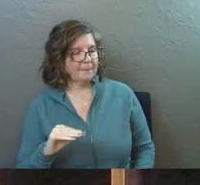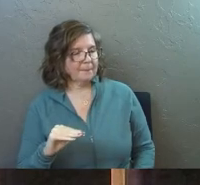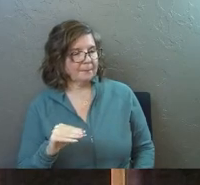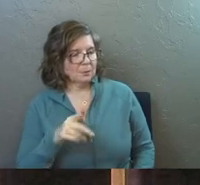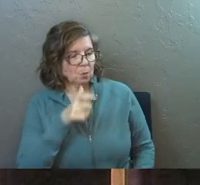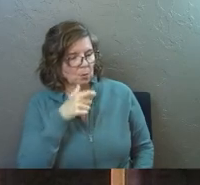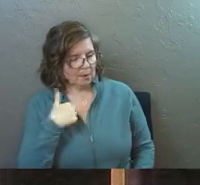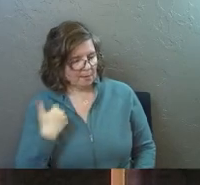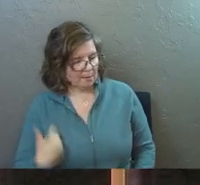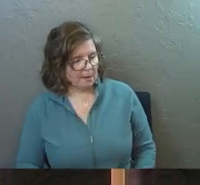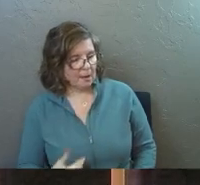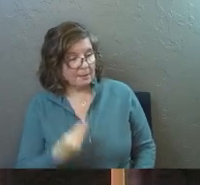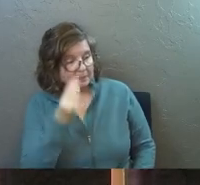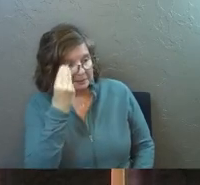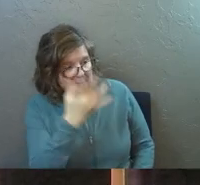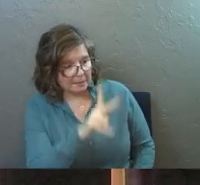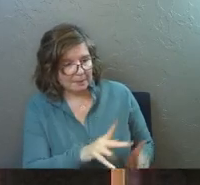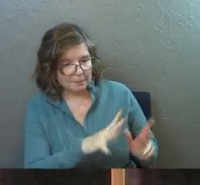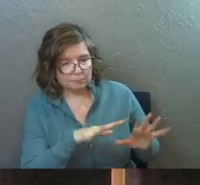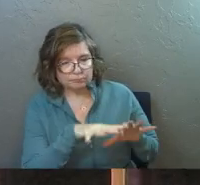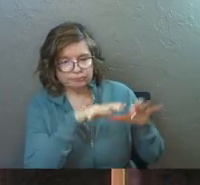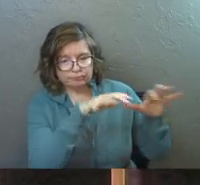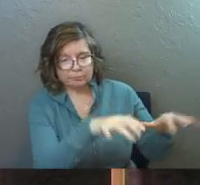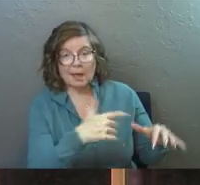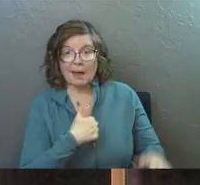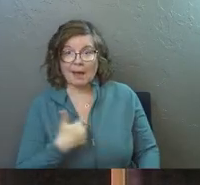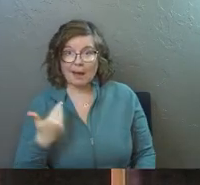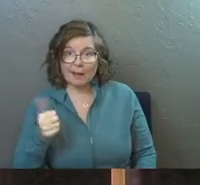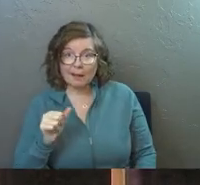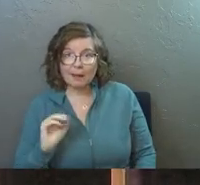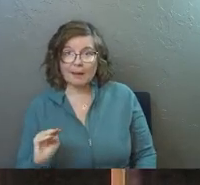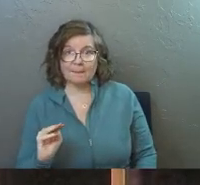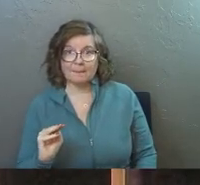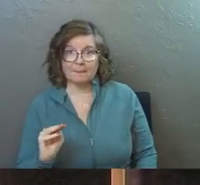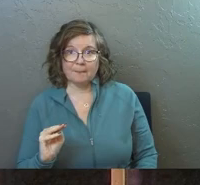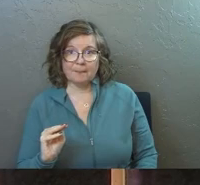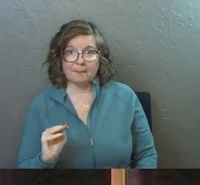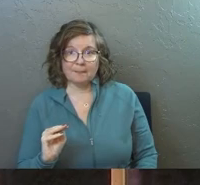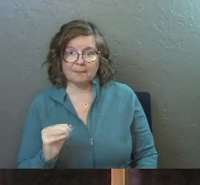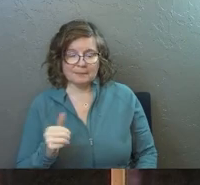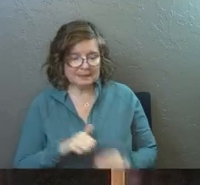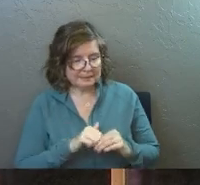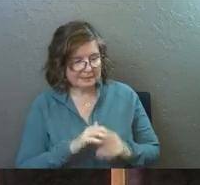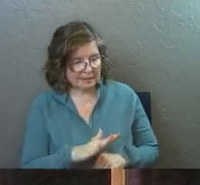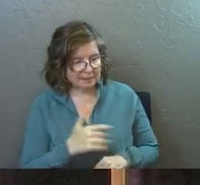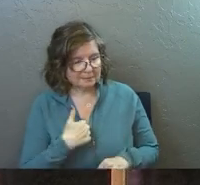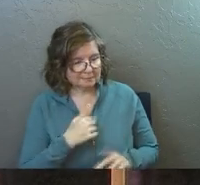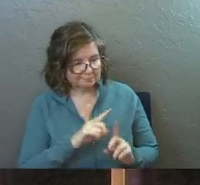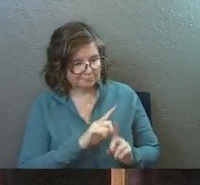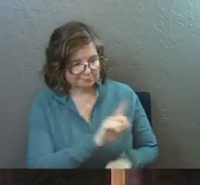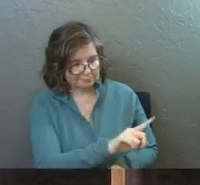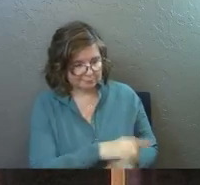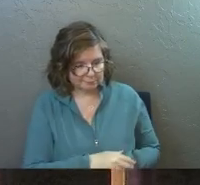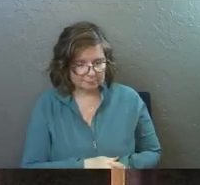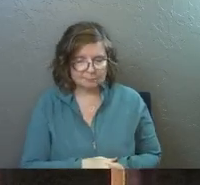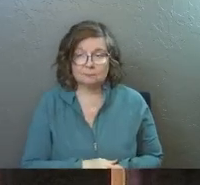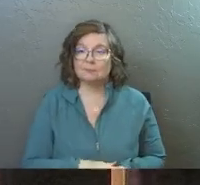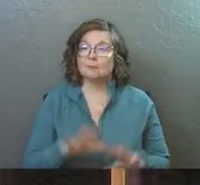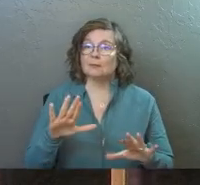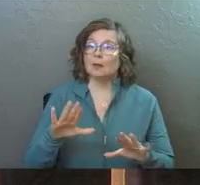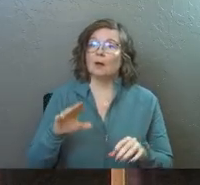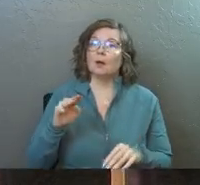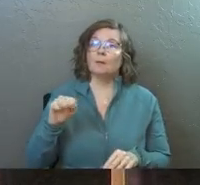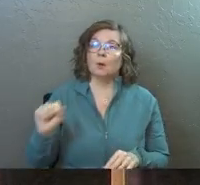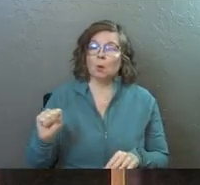am. Say this to the people of Israel, I am has sent me to you. Okay, so